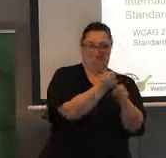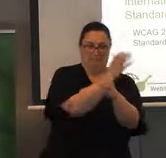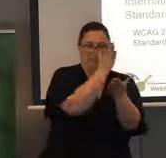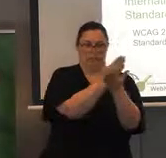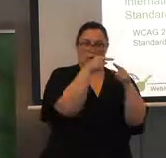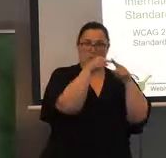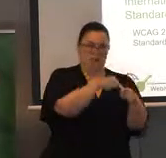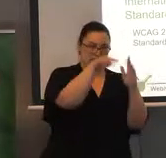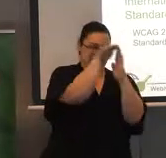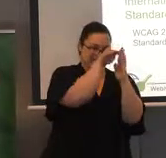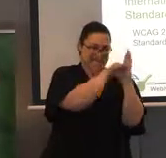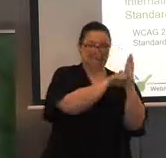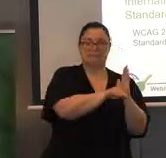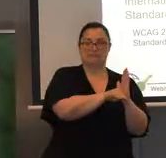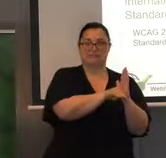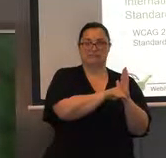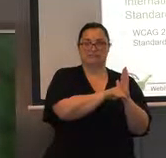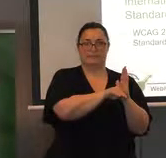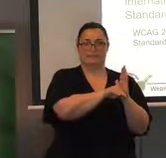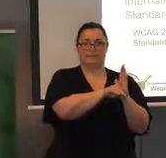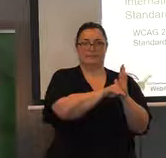of money being in compliance with standards.